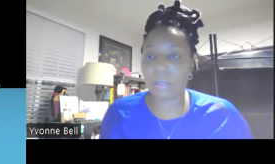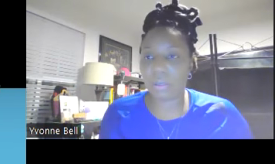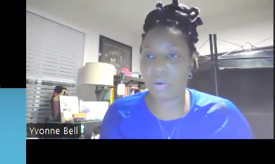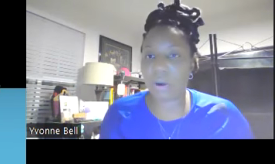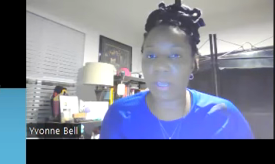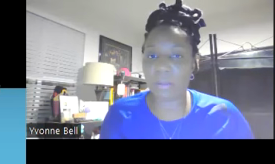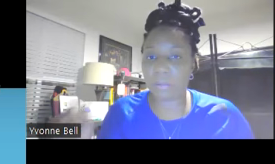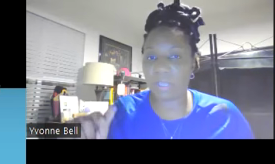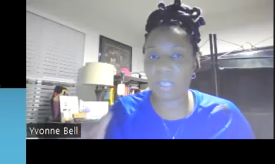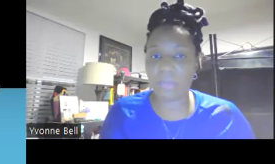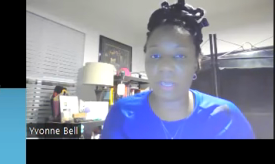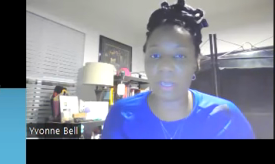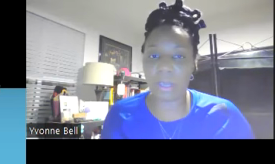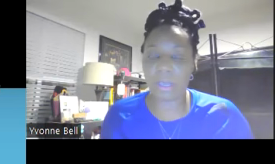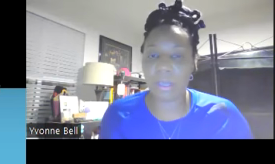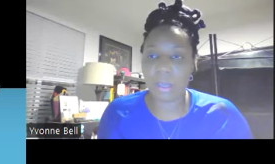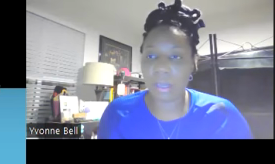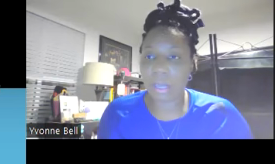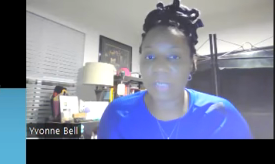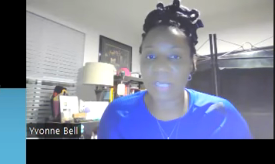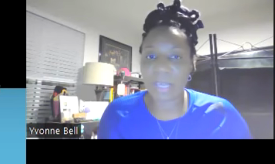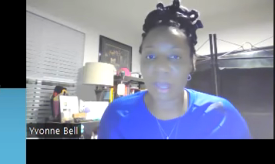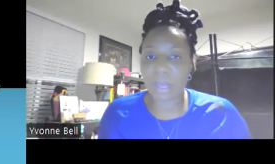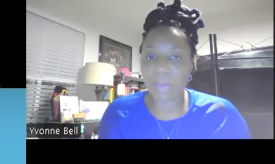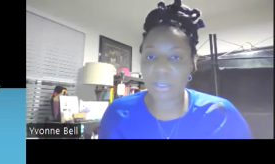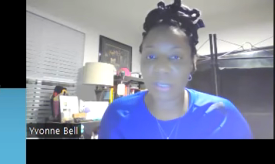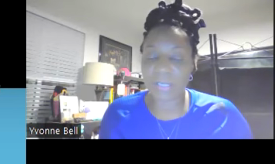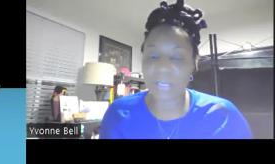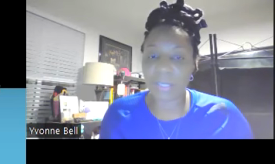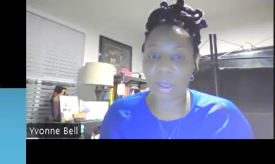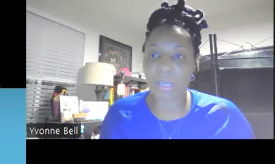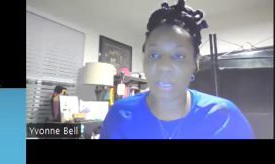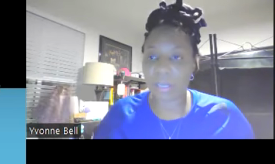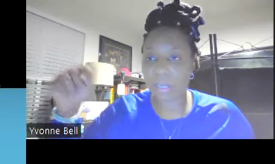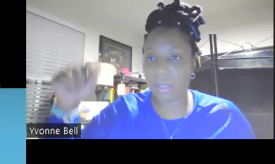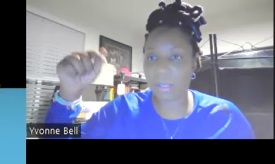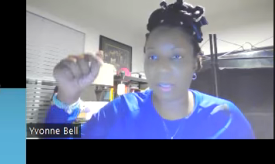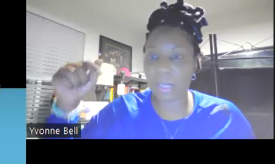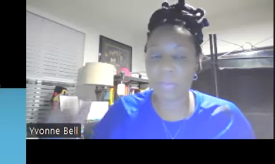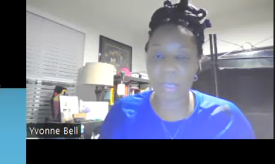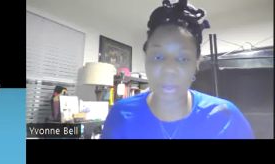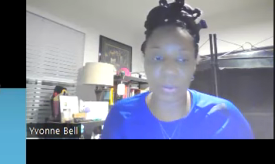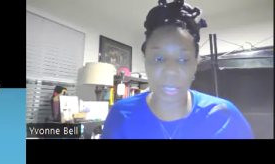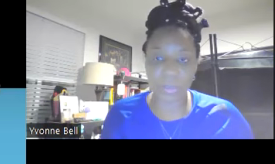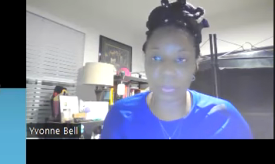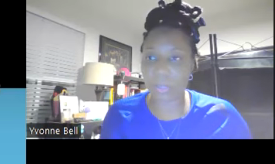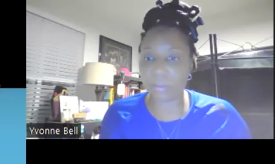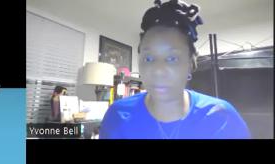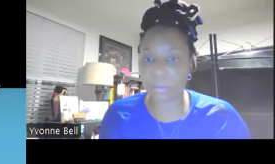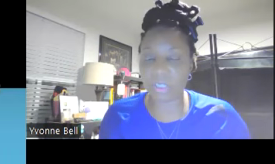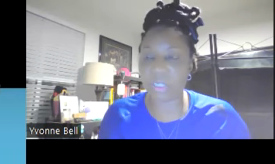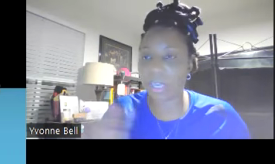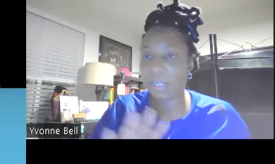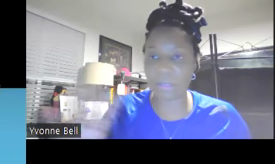this URL, DMV site, occupational licensing login, in the link below as